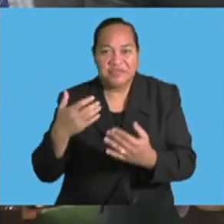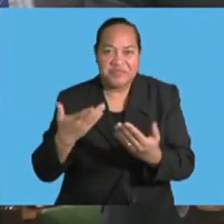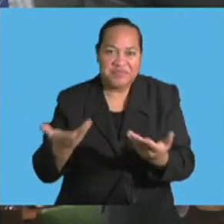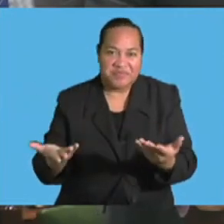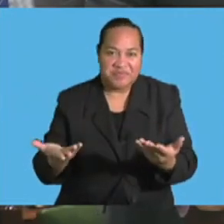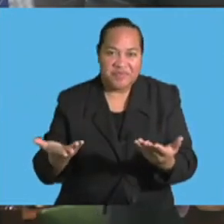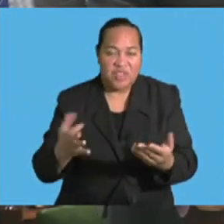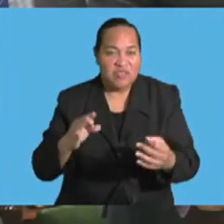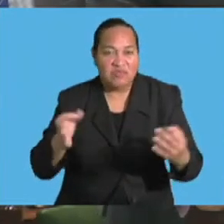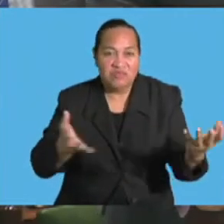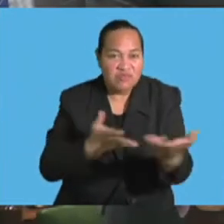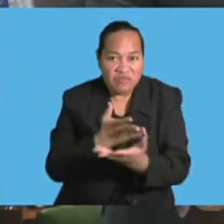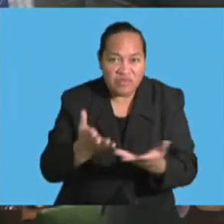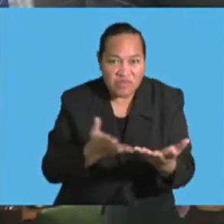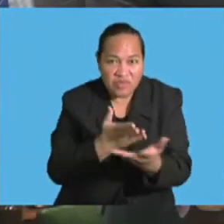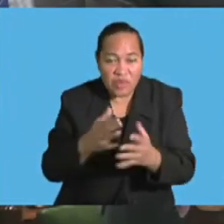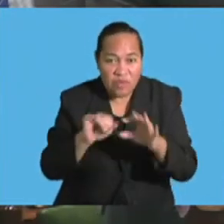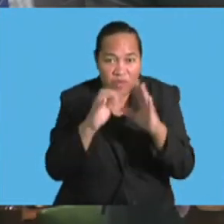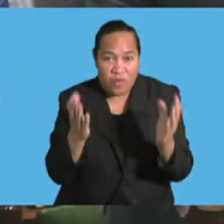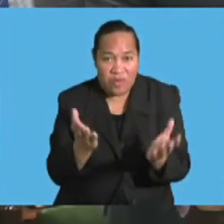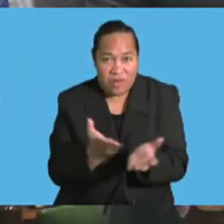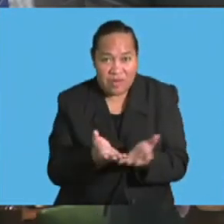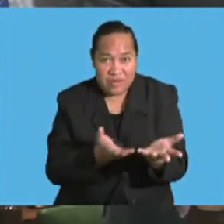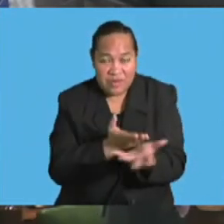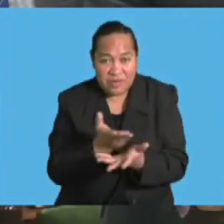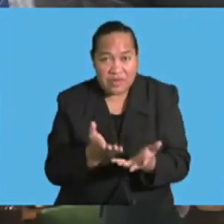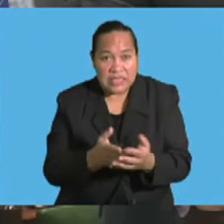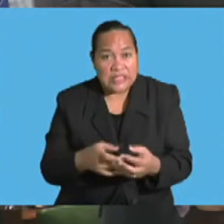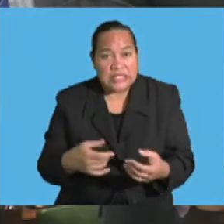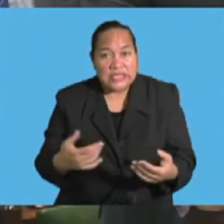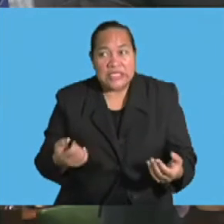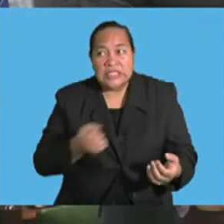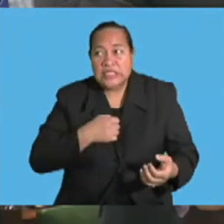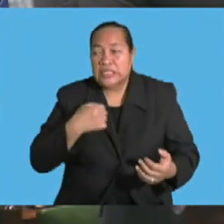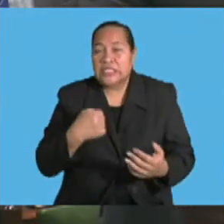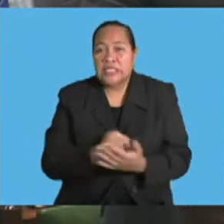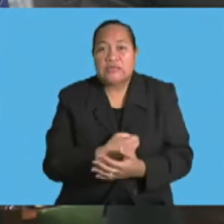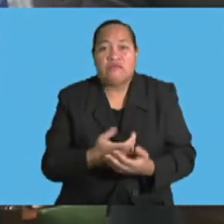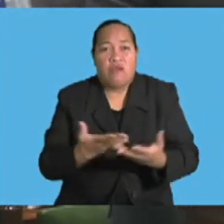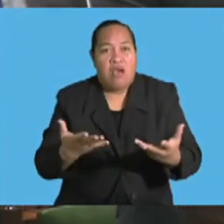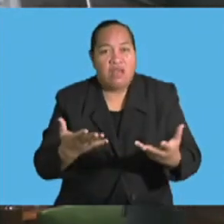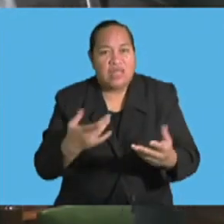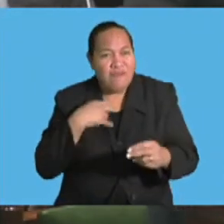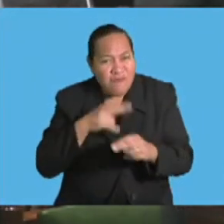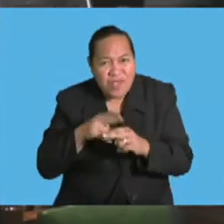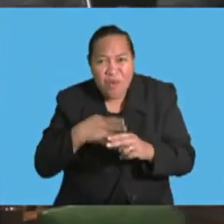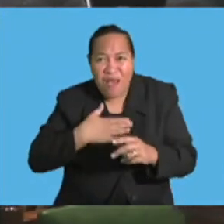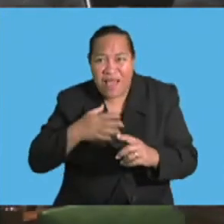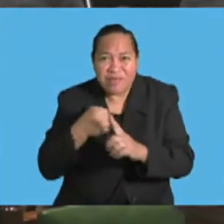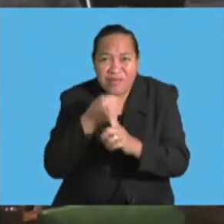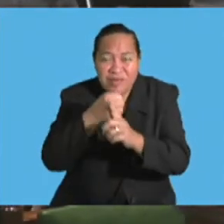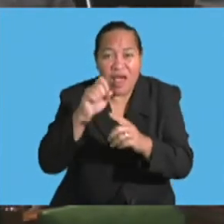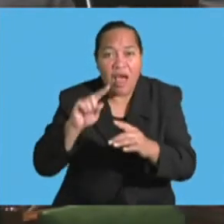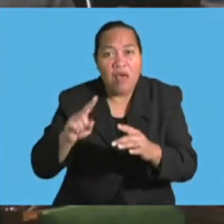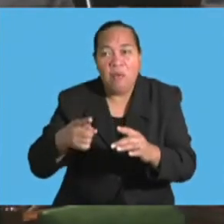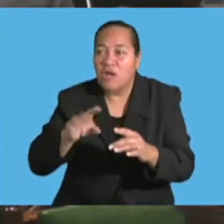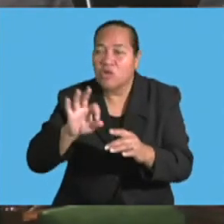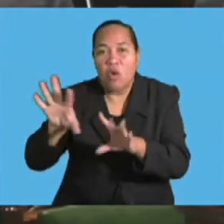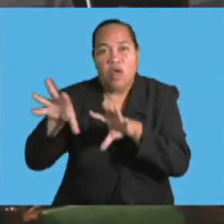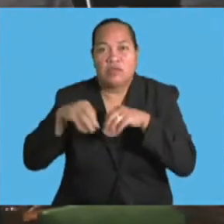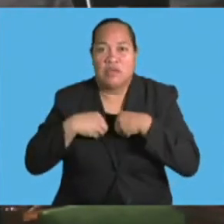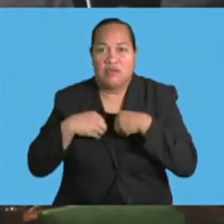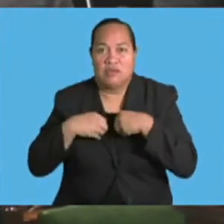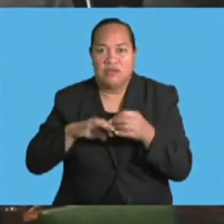the global climate negotiations, it is a blow to our hopes for more ambition that Fiji regards as grossly irresponsible and